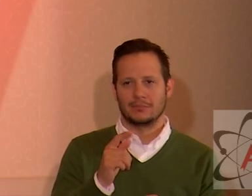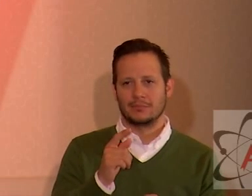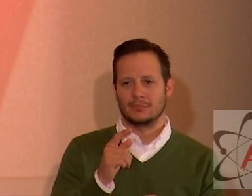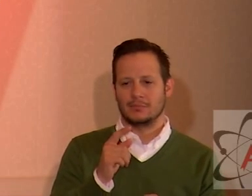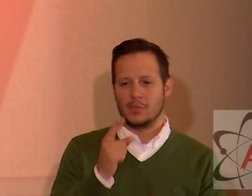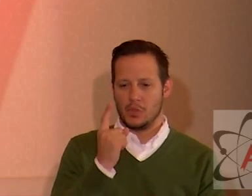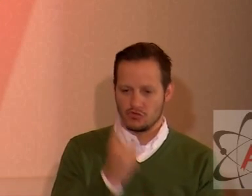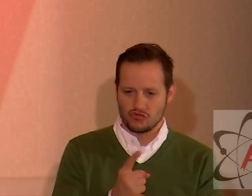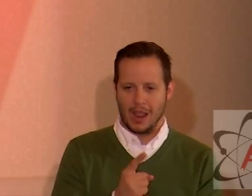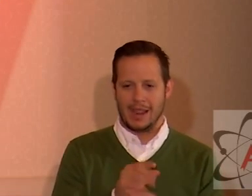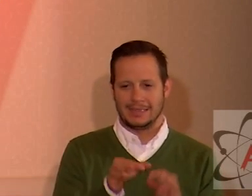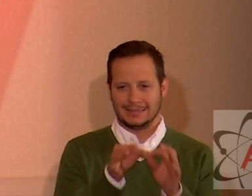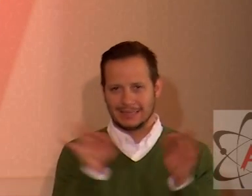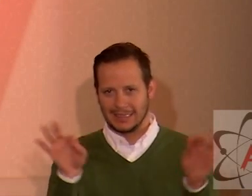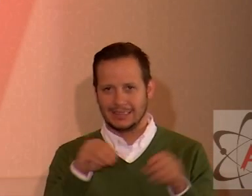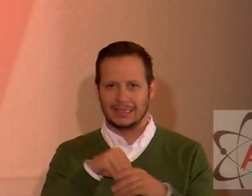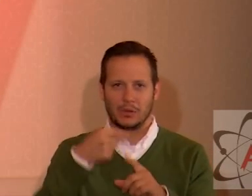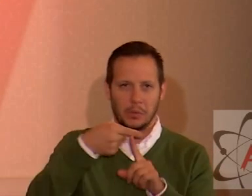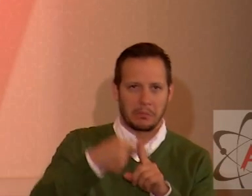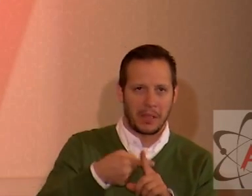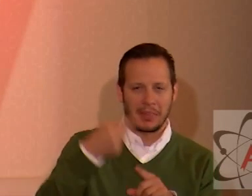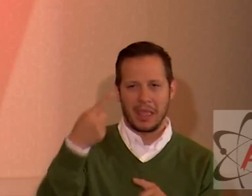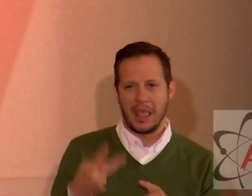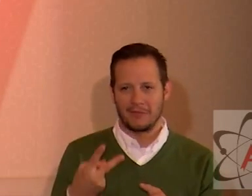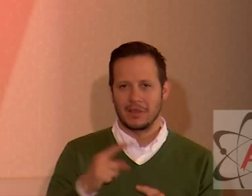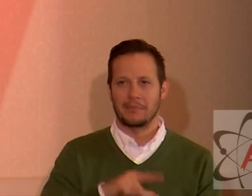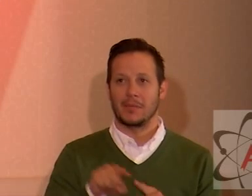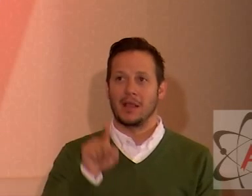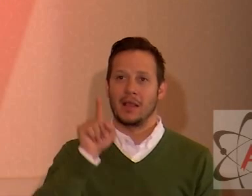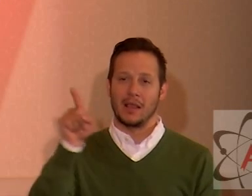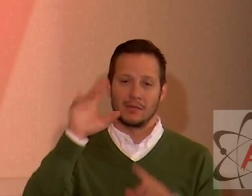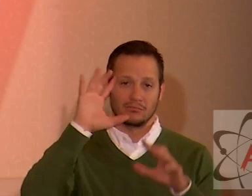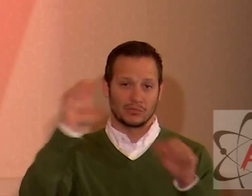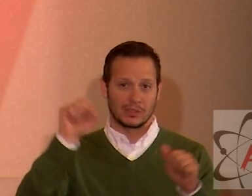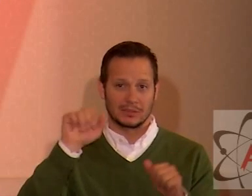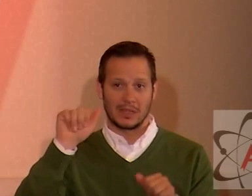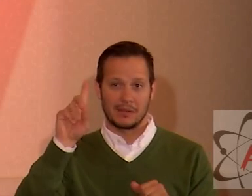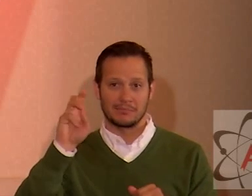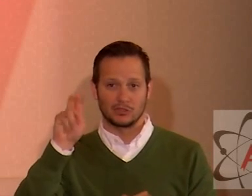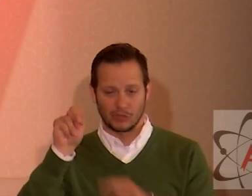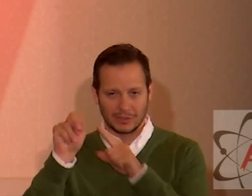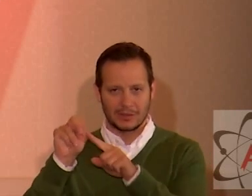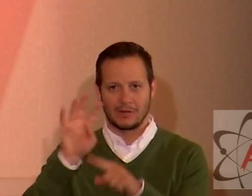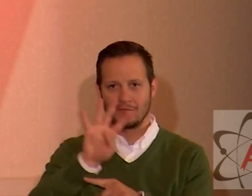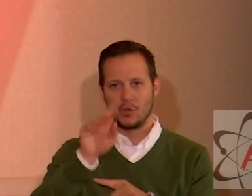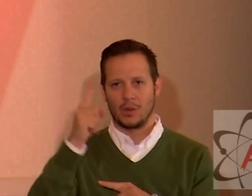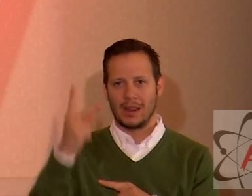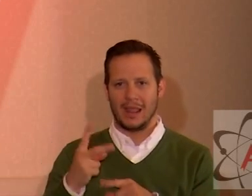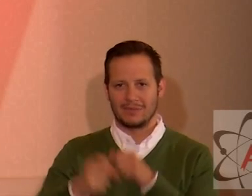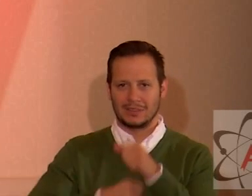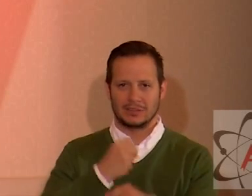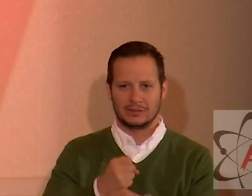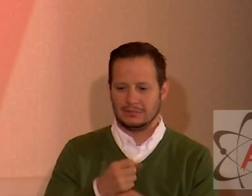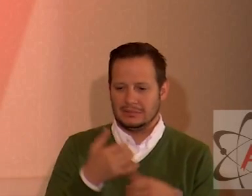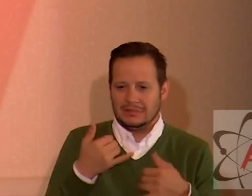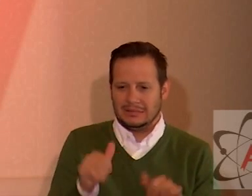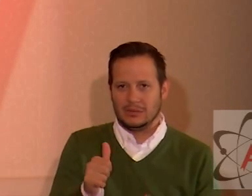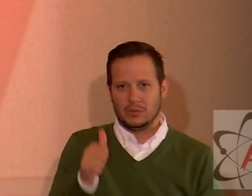key pecking in about a month and a half. But it's taken this administration 4.5 years and they still haven't done